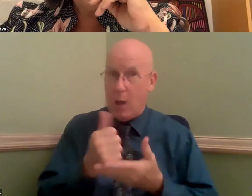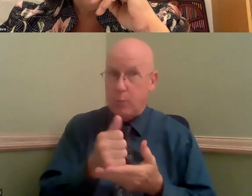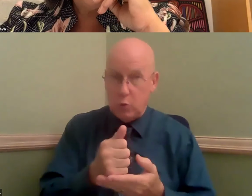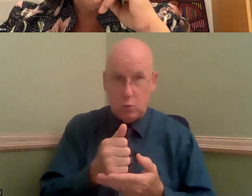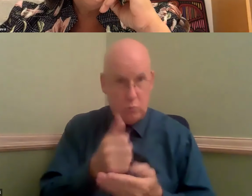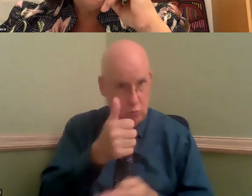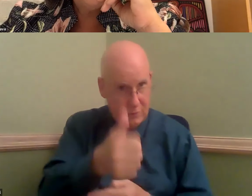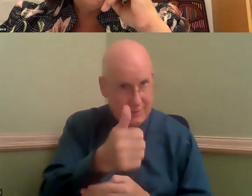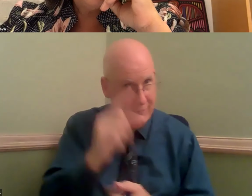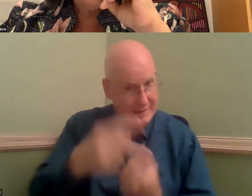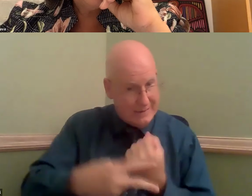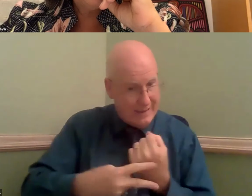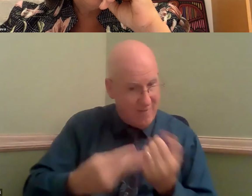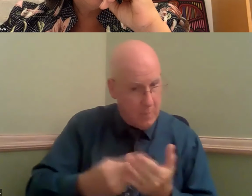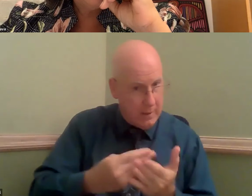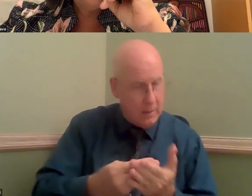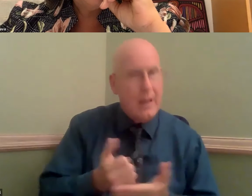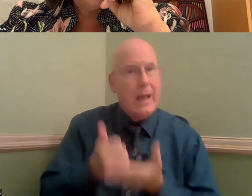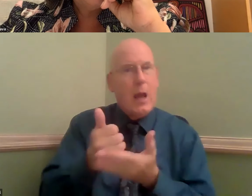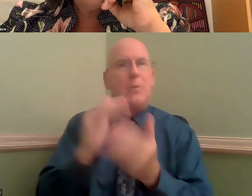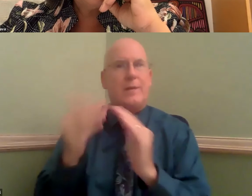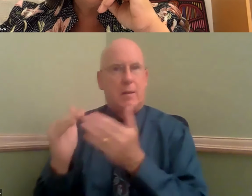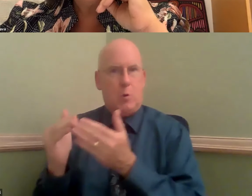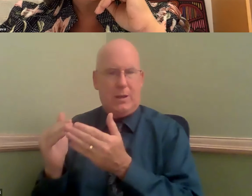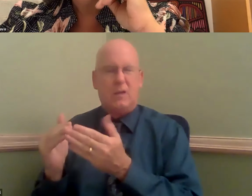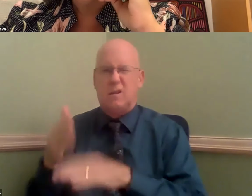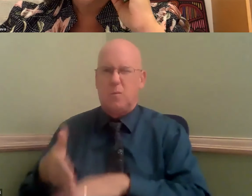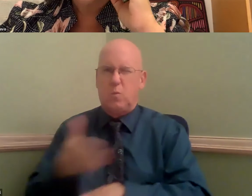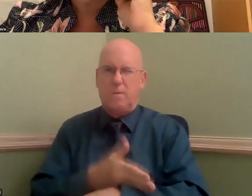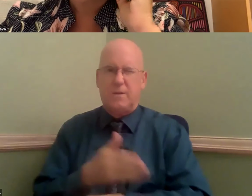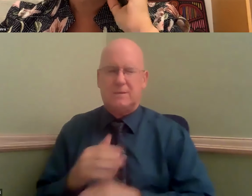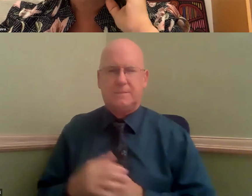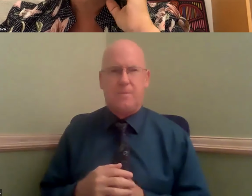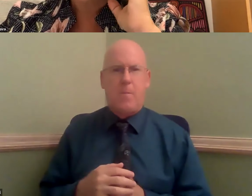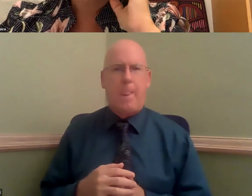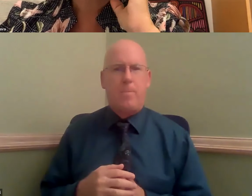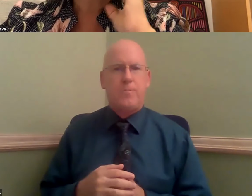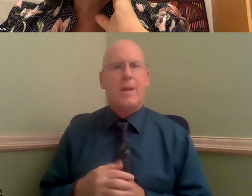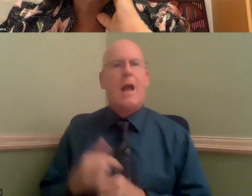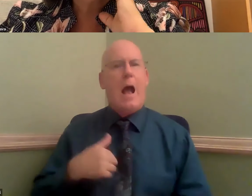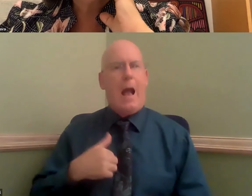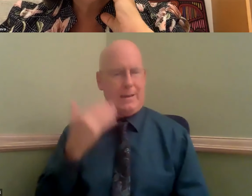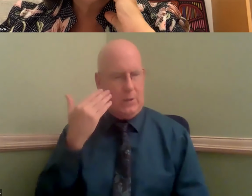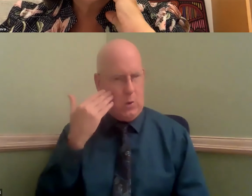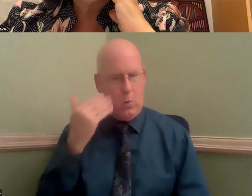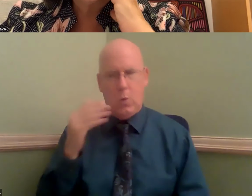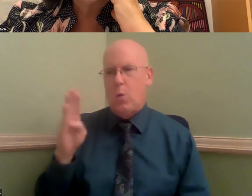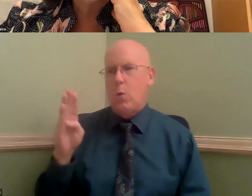us globally in our community. And as I said earlier, look, I'm more than aware that the Bay